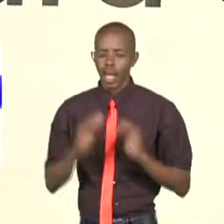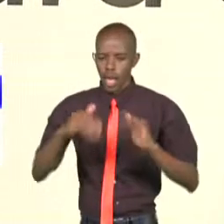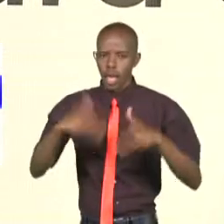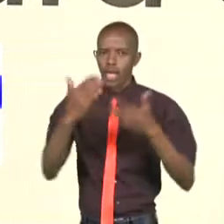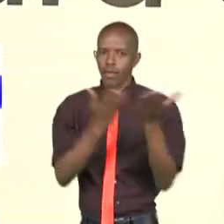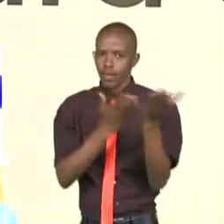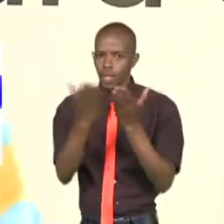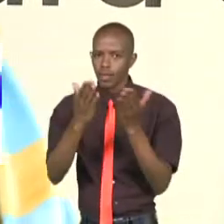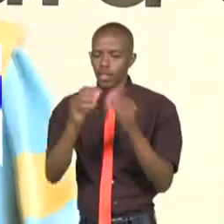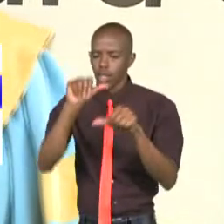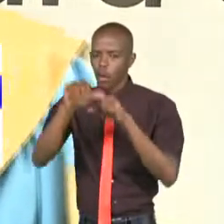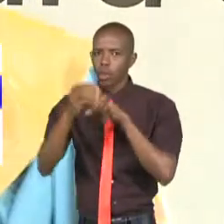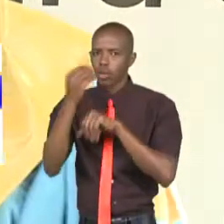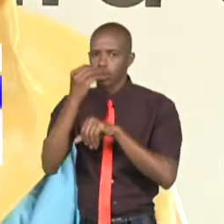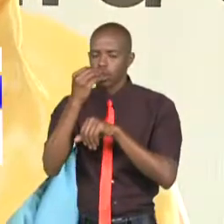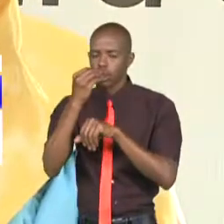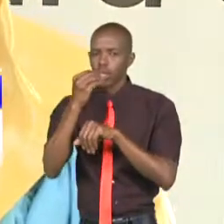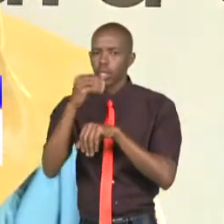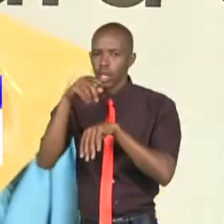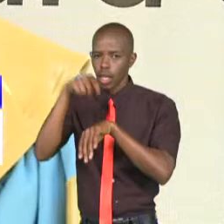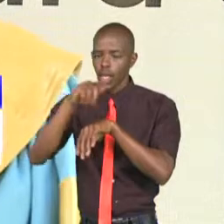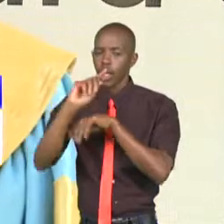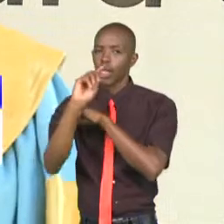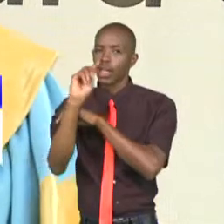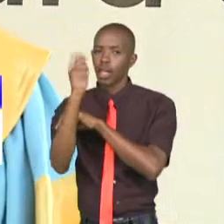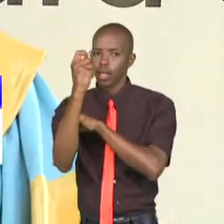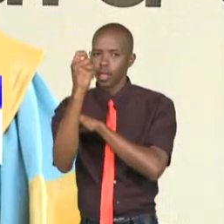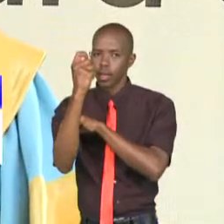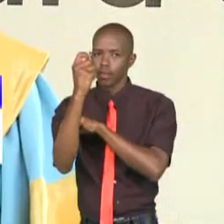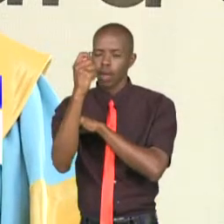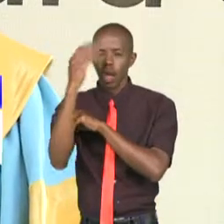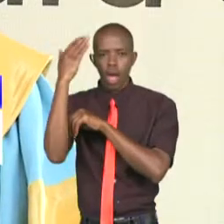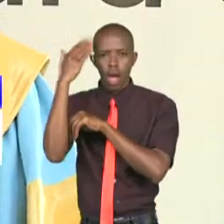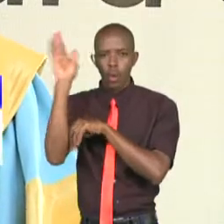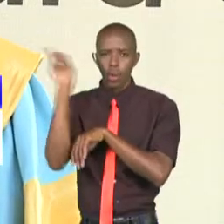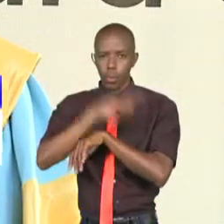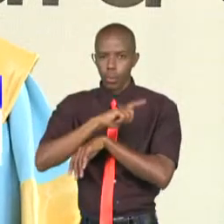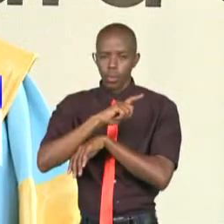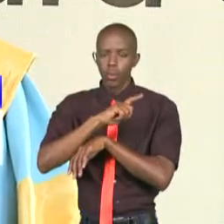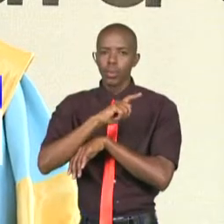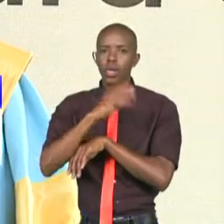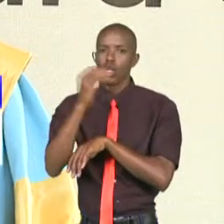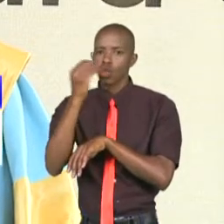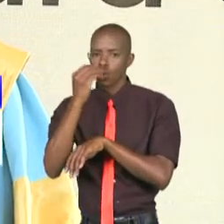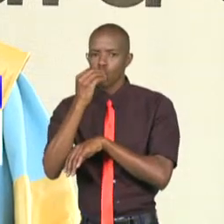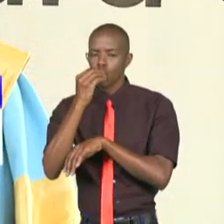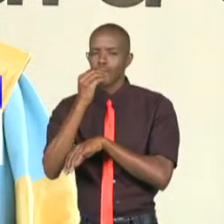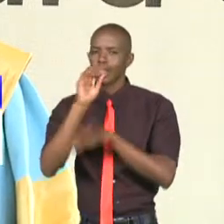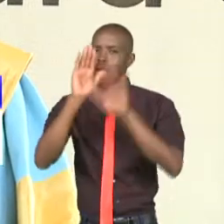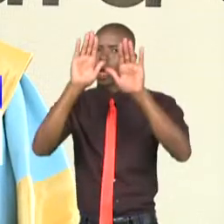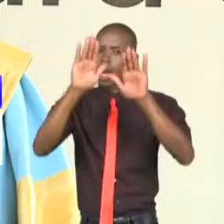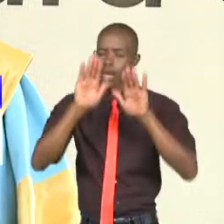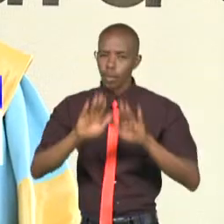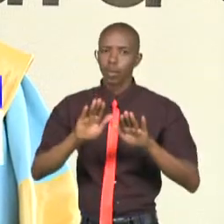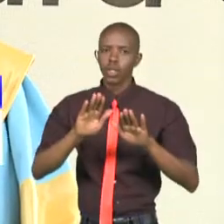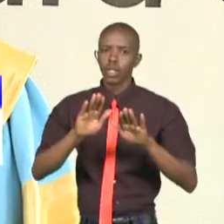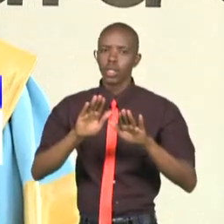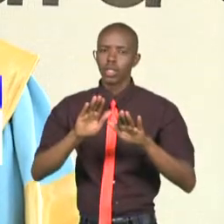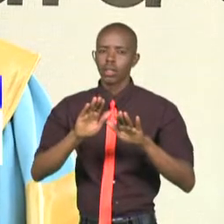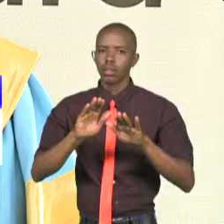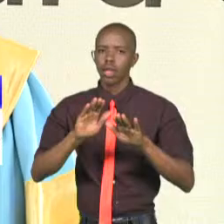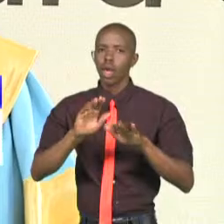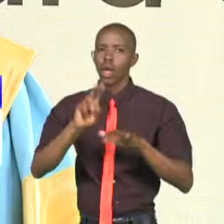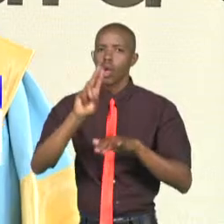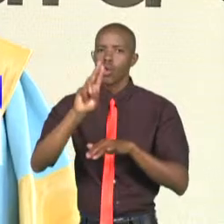in nutrition and dietetics in the country. Now, as you know, nutrition and dietetics is very critical in the UHC